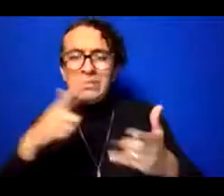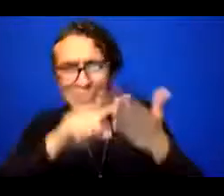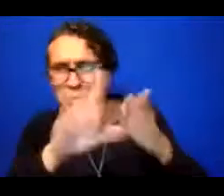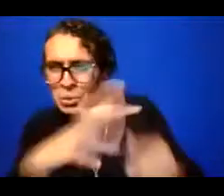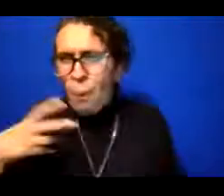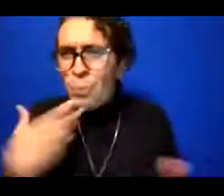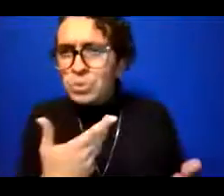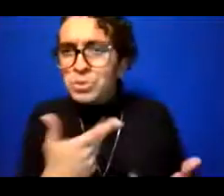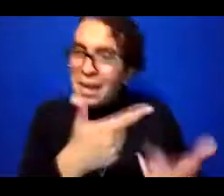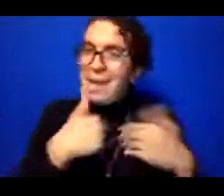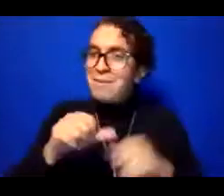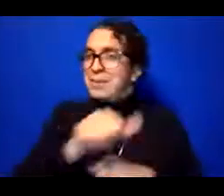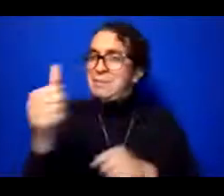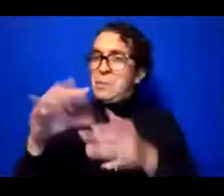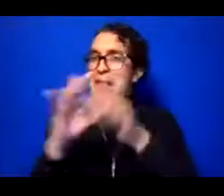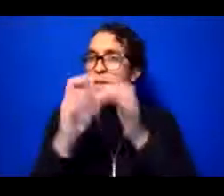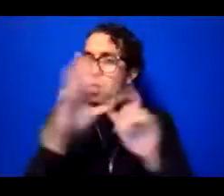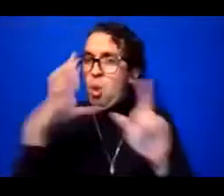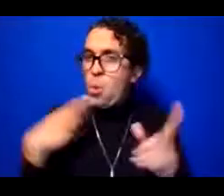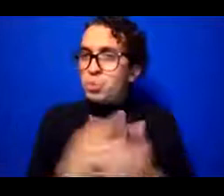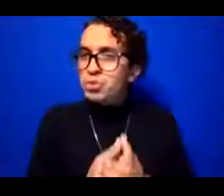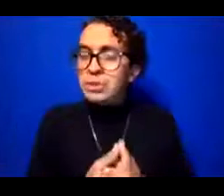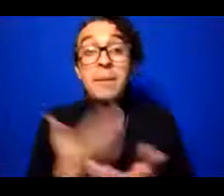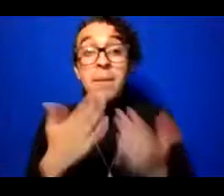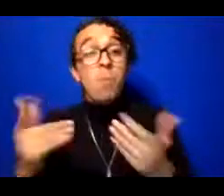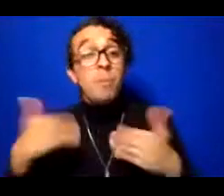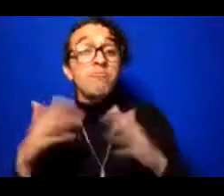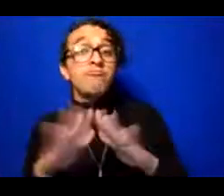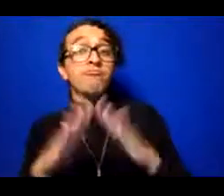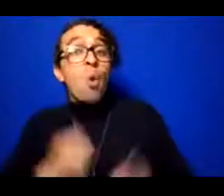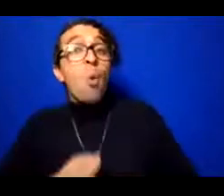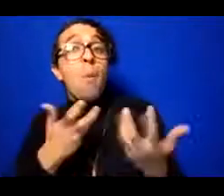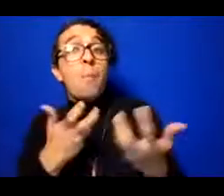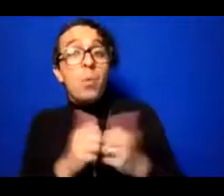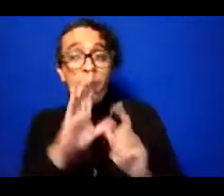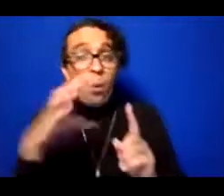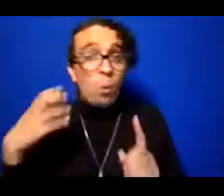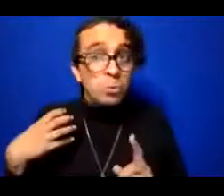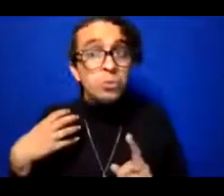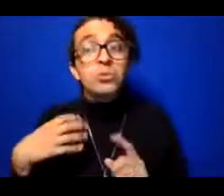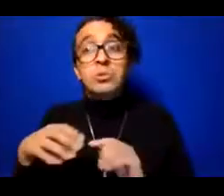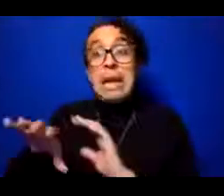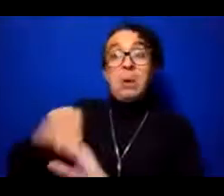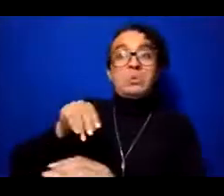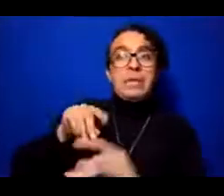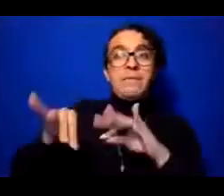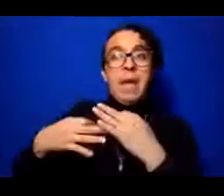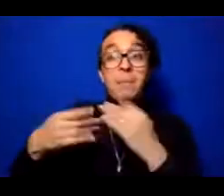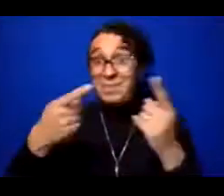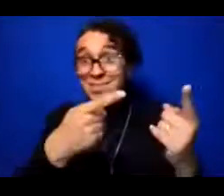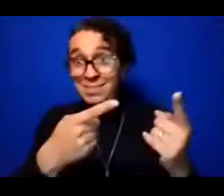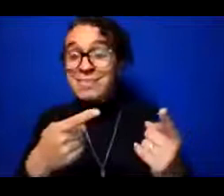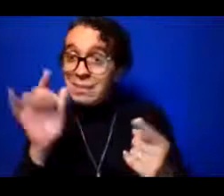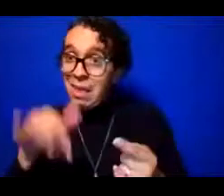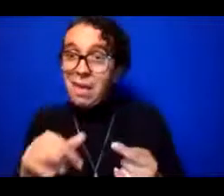They have a different relationship with their coach, right? And they might actually be more open and honest with maybe some adult outside figures than they might be with their parents